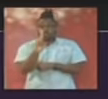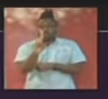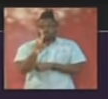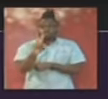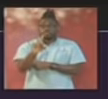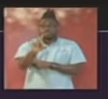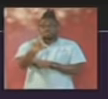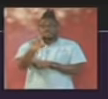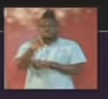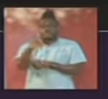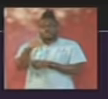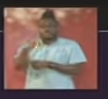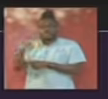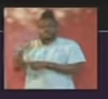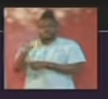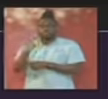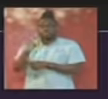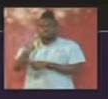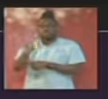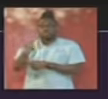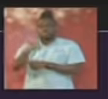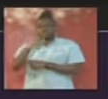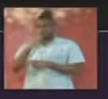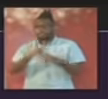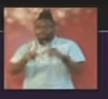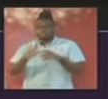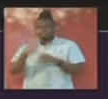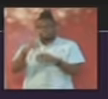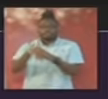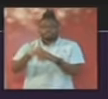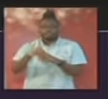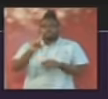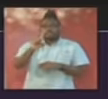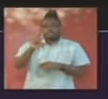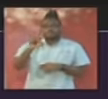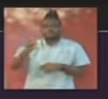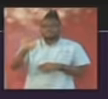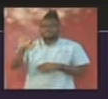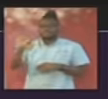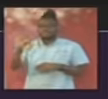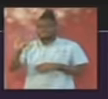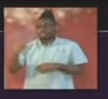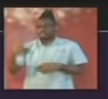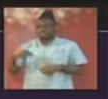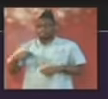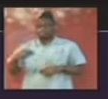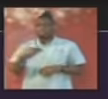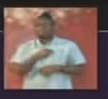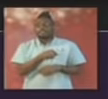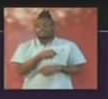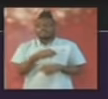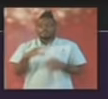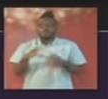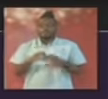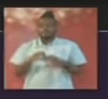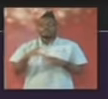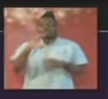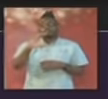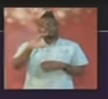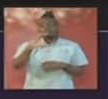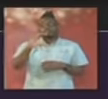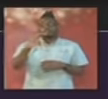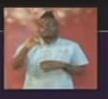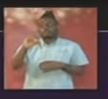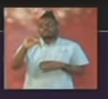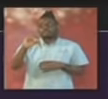of WHO, 190 member states are members of this facility, which is a